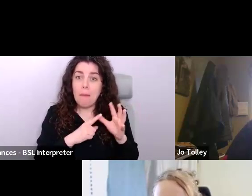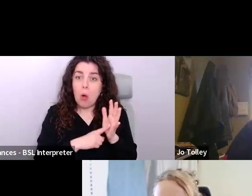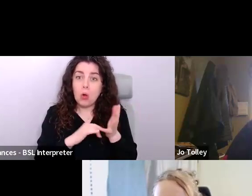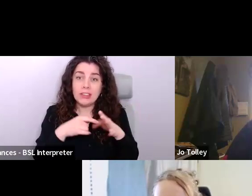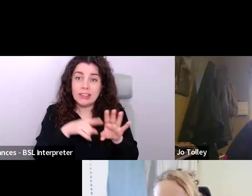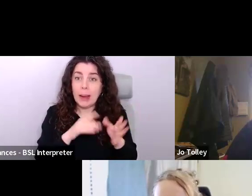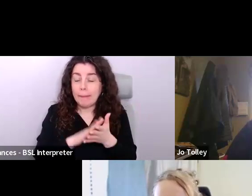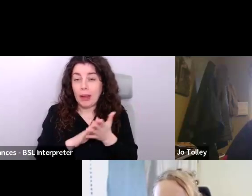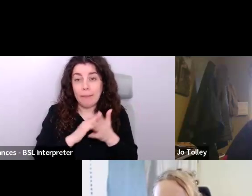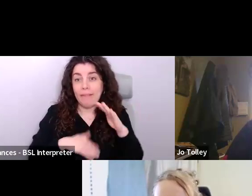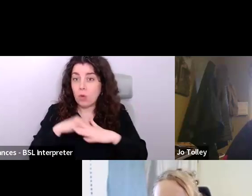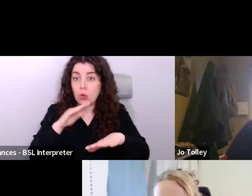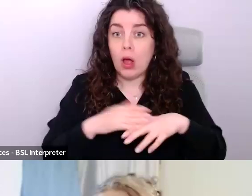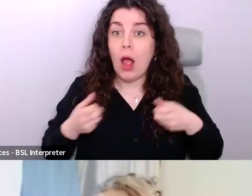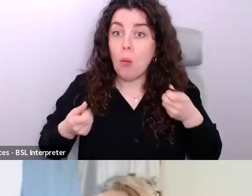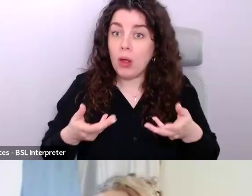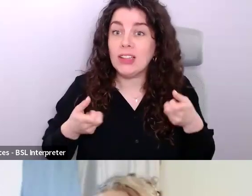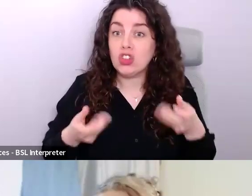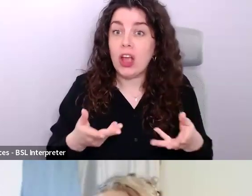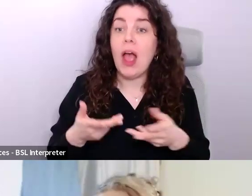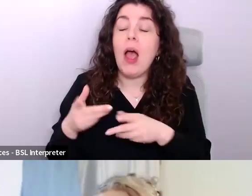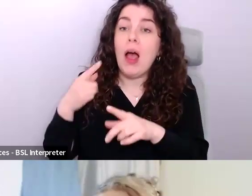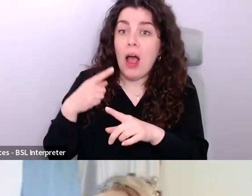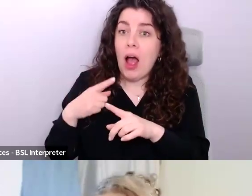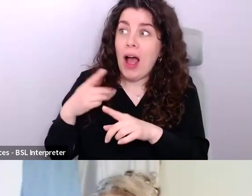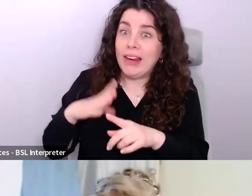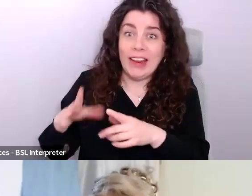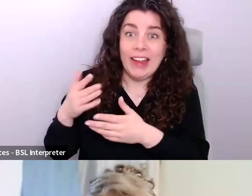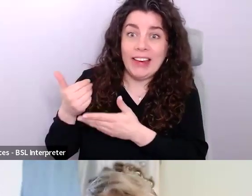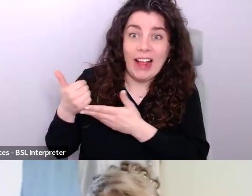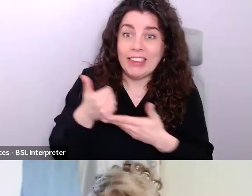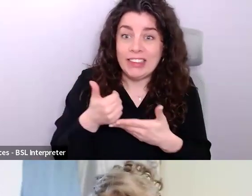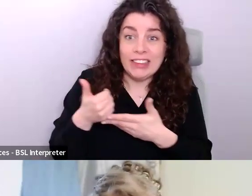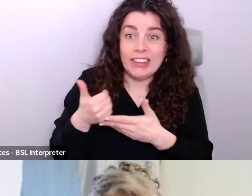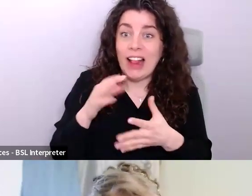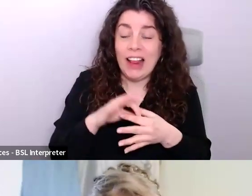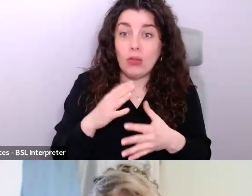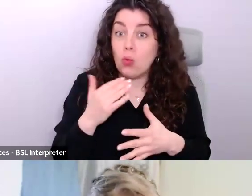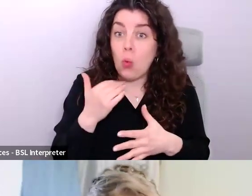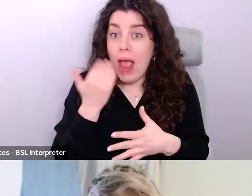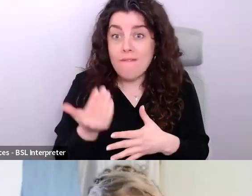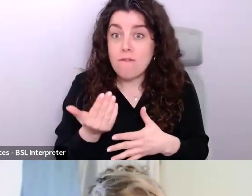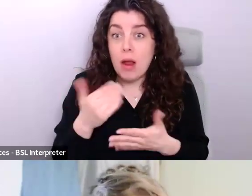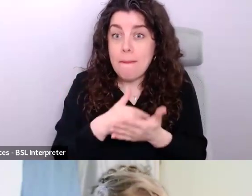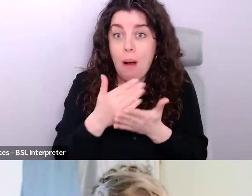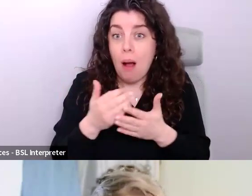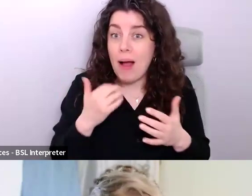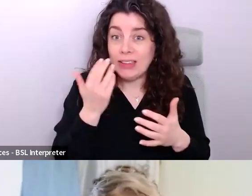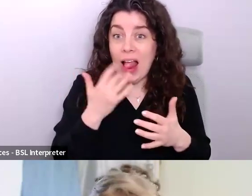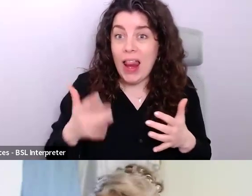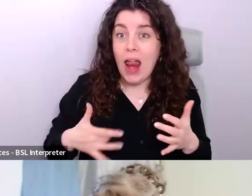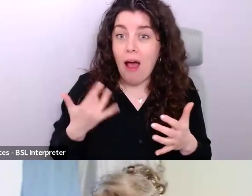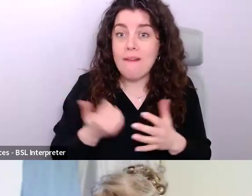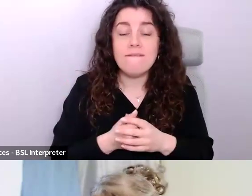and require assistance for every aspect physically of daily life.